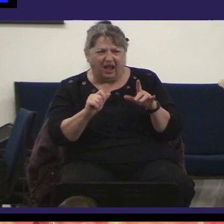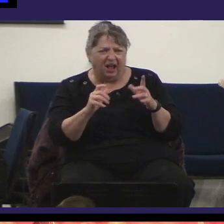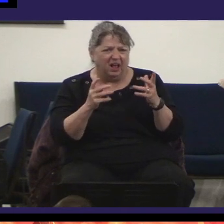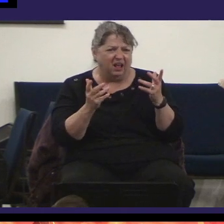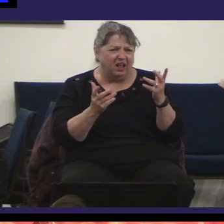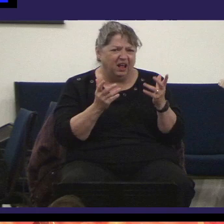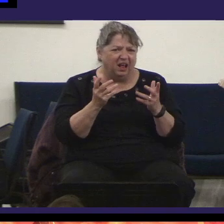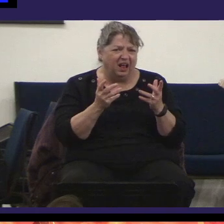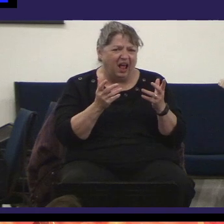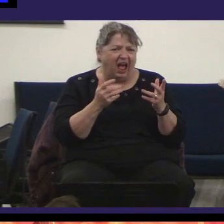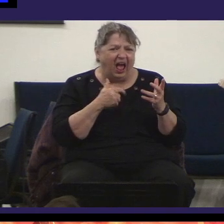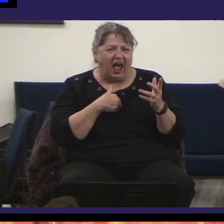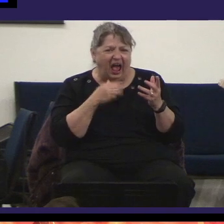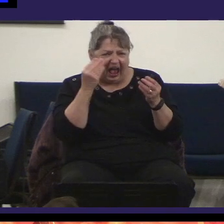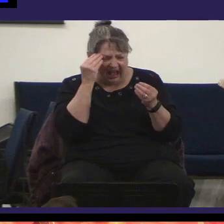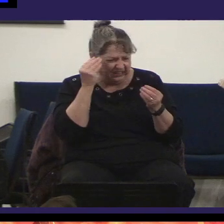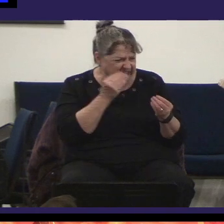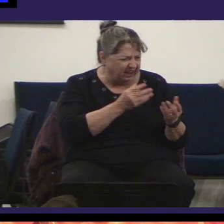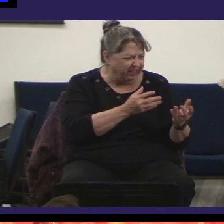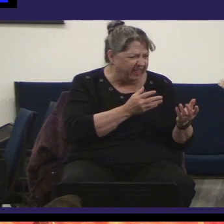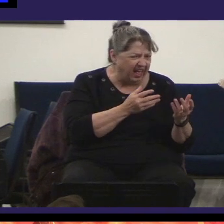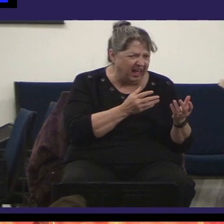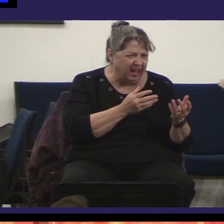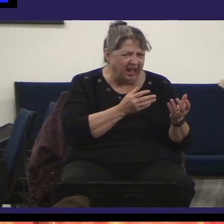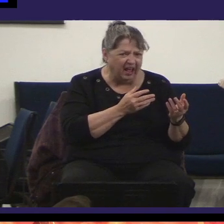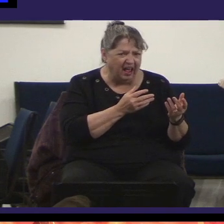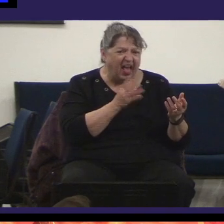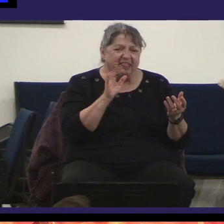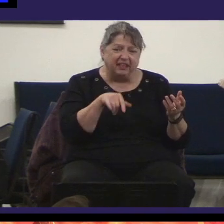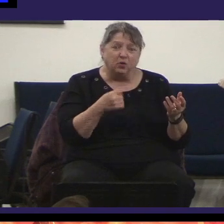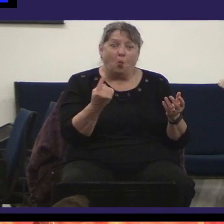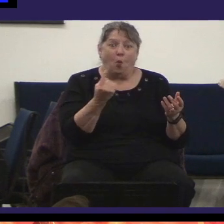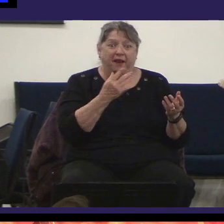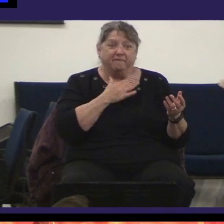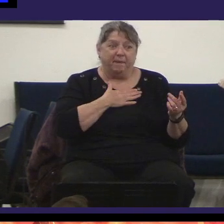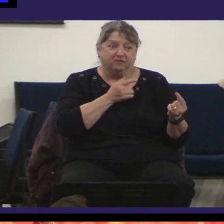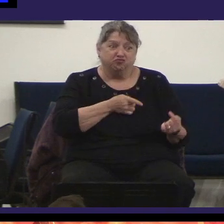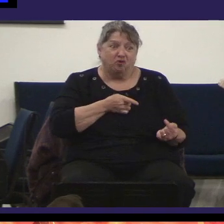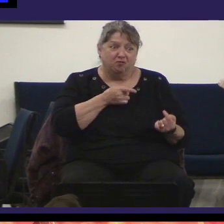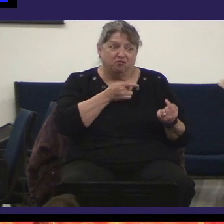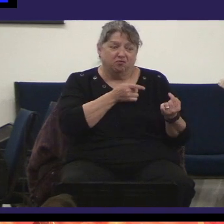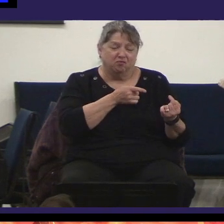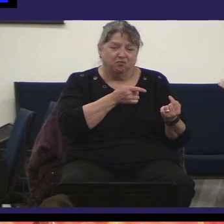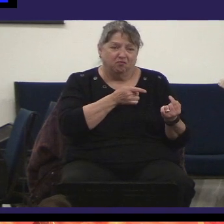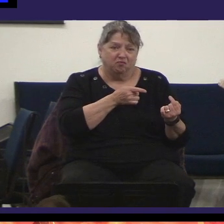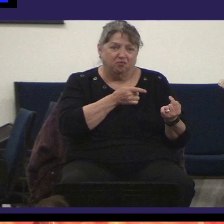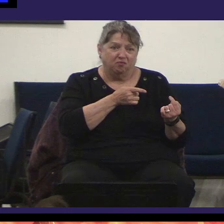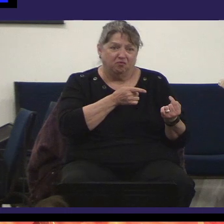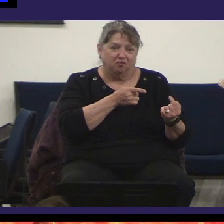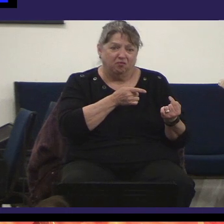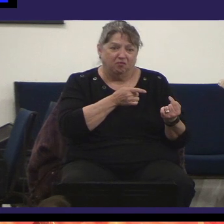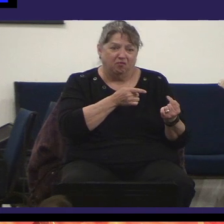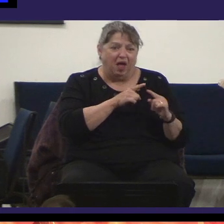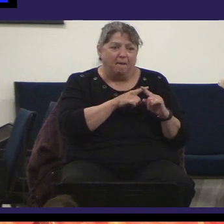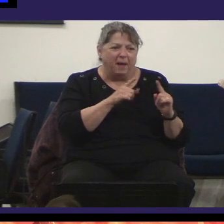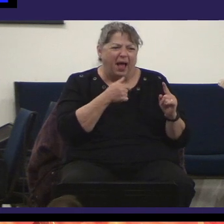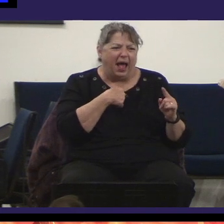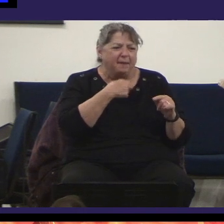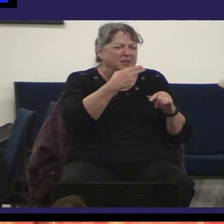And I shared that. That's one of my struggles. But here I am using a tool of the